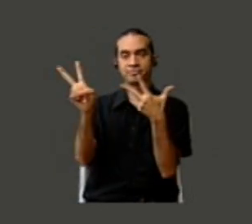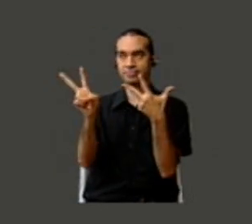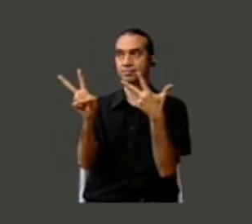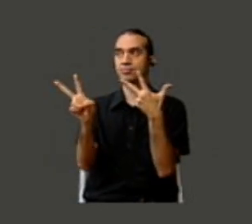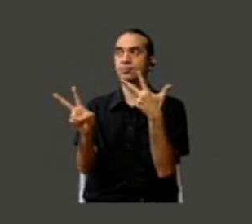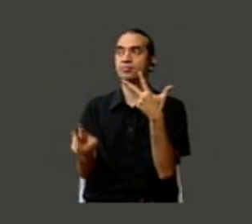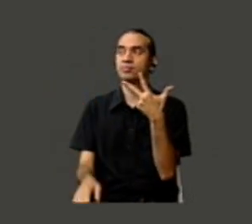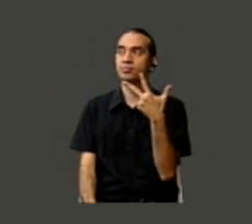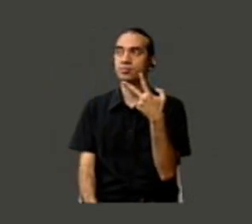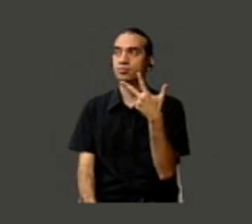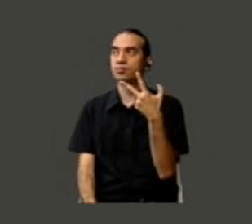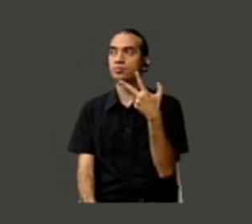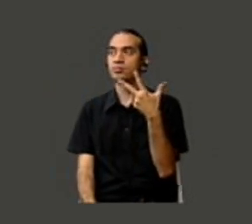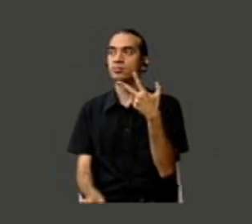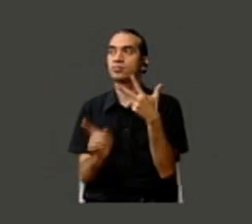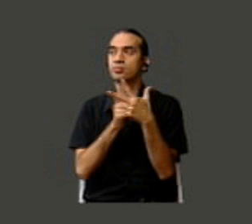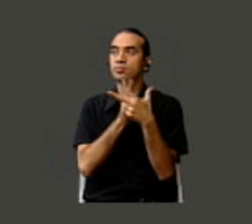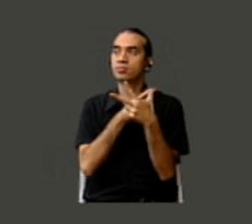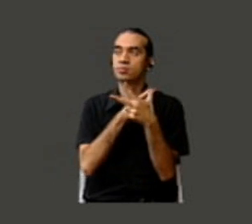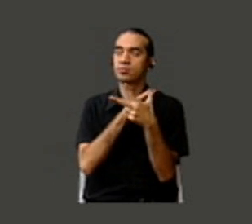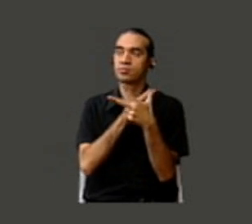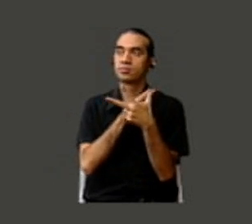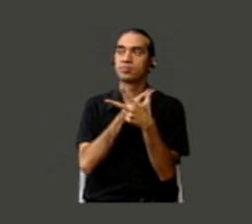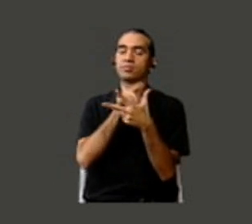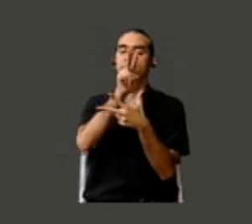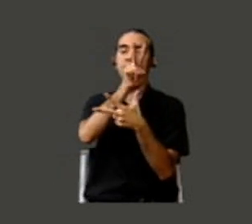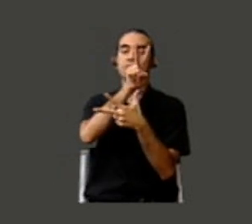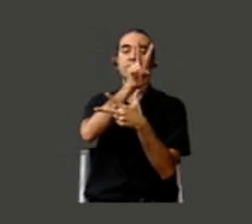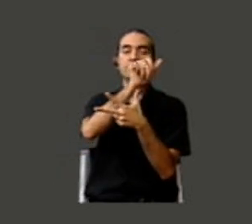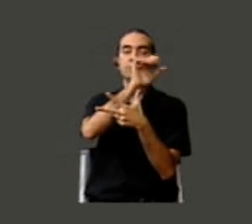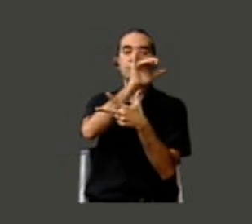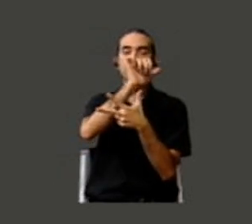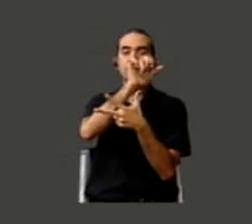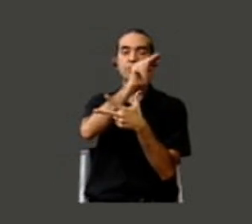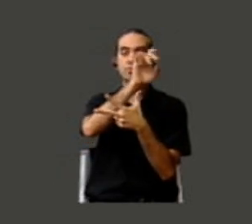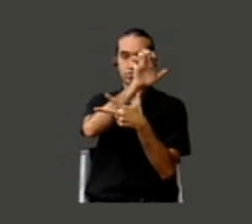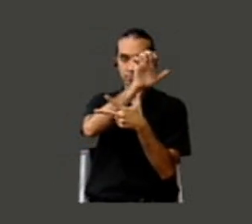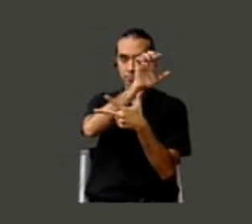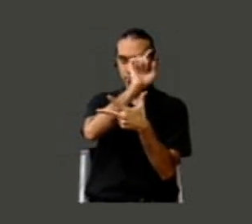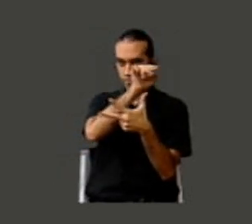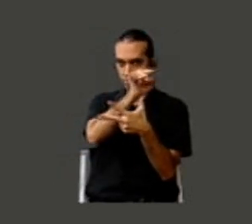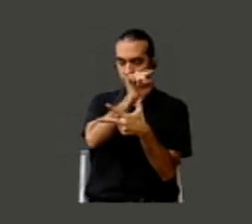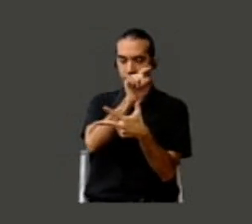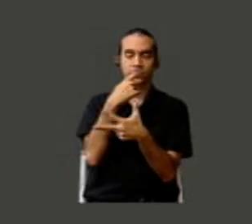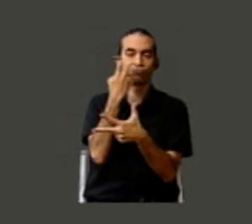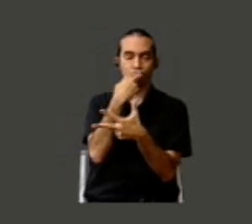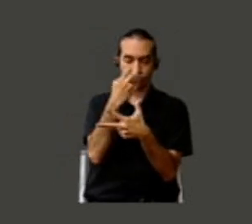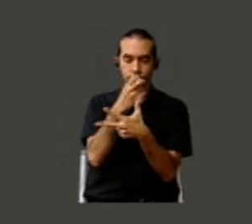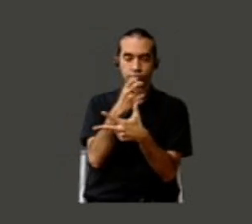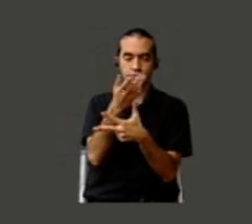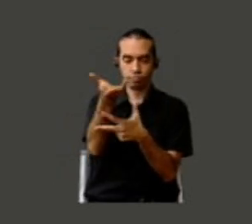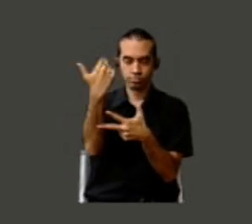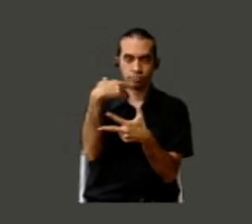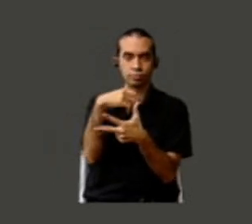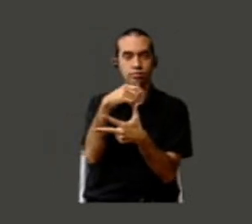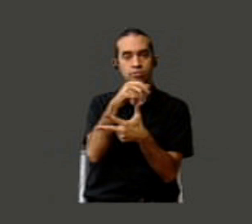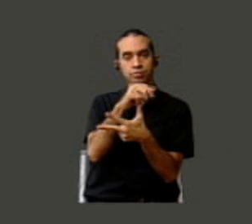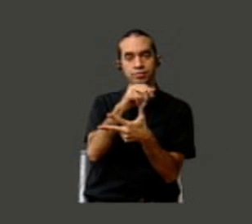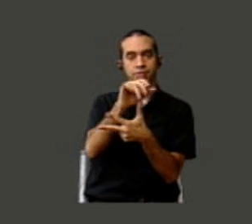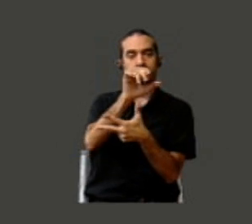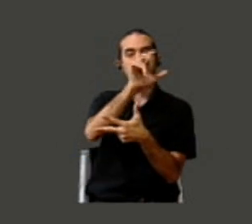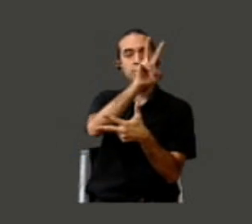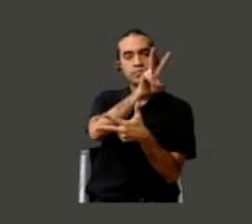V. The first one is vaccine, and I want you to repeat at home. Repitamos en casa, por